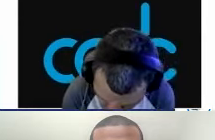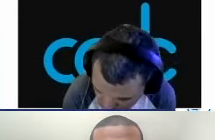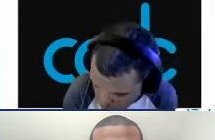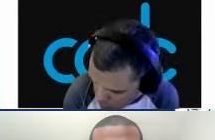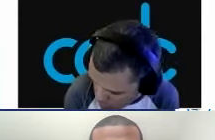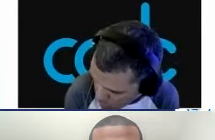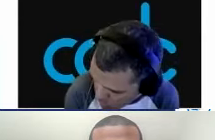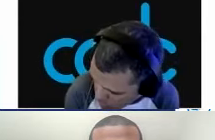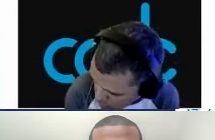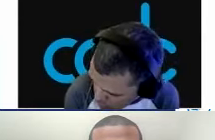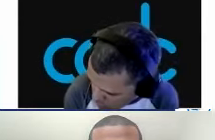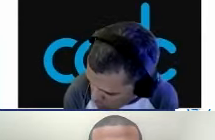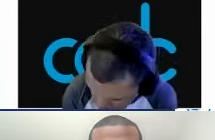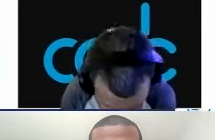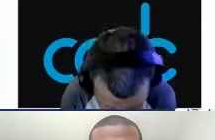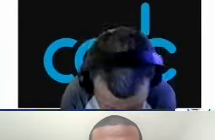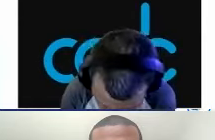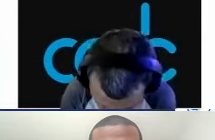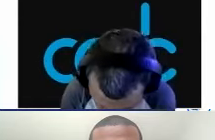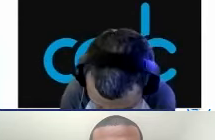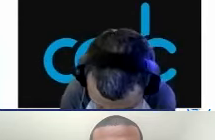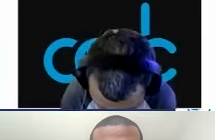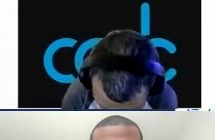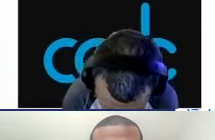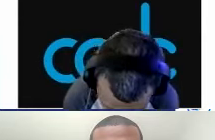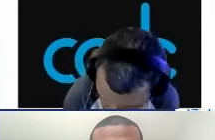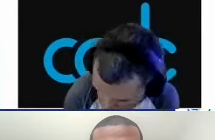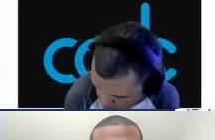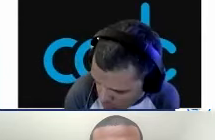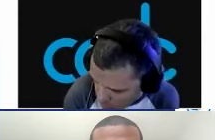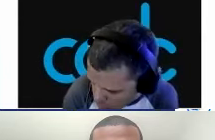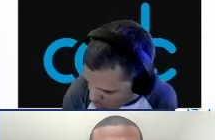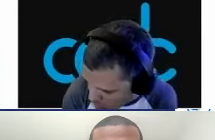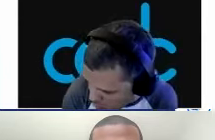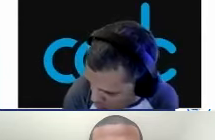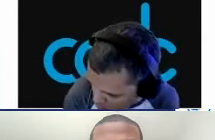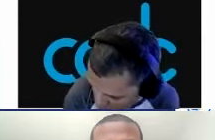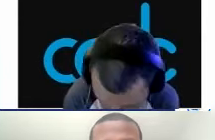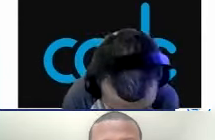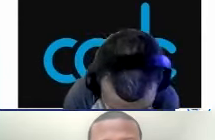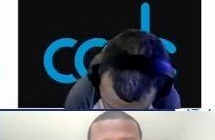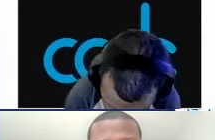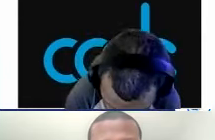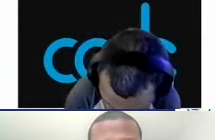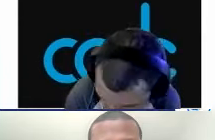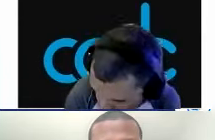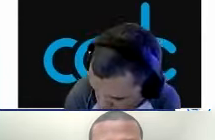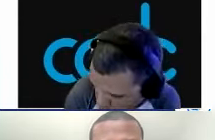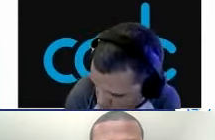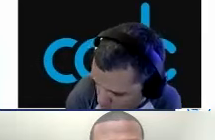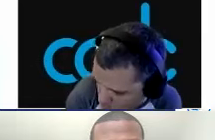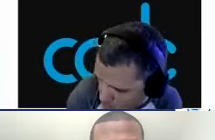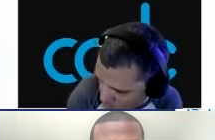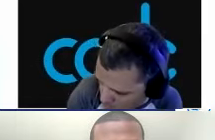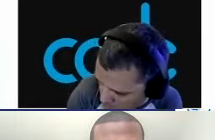route for collection of alternative treatments. And I brought up peer-reviewed articles are not